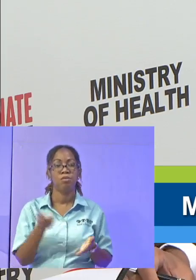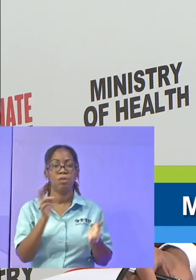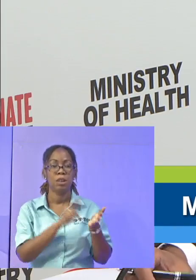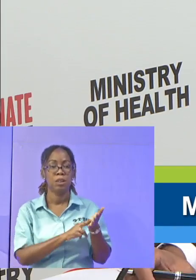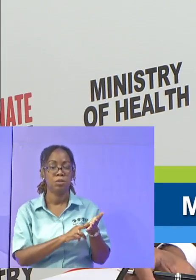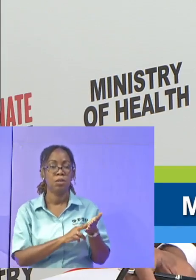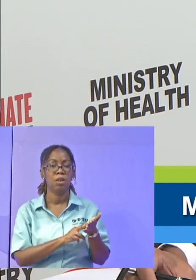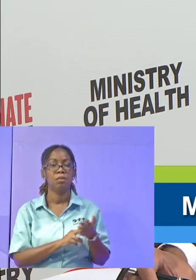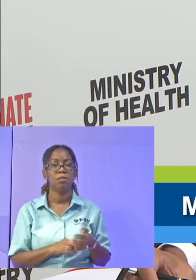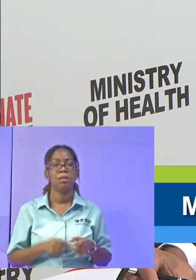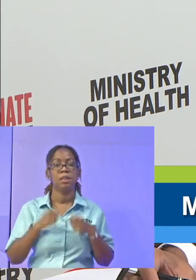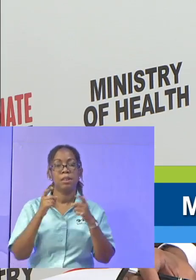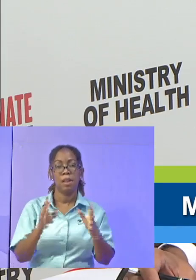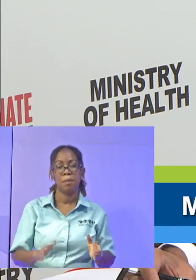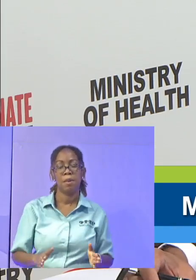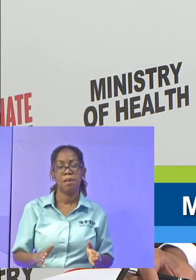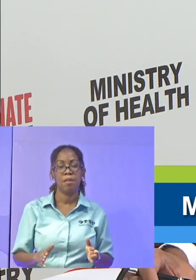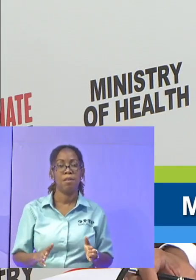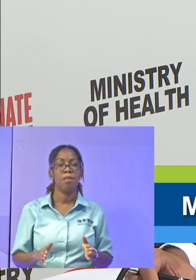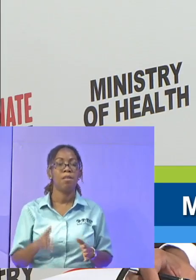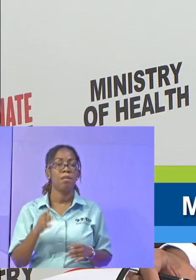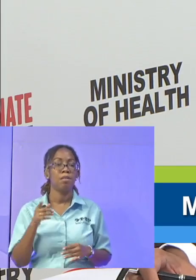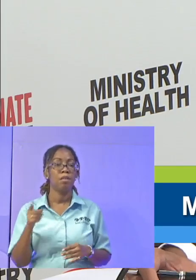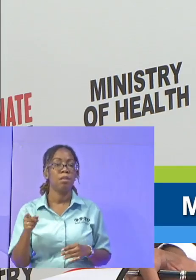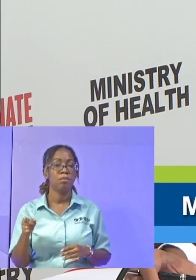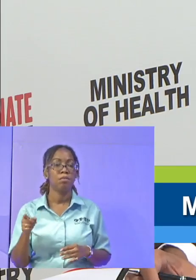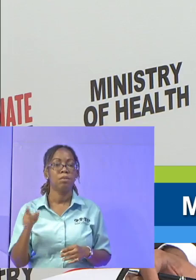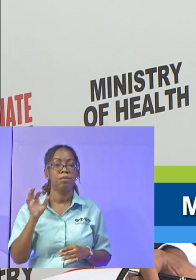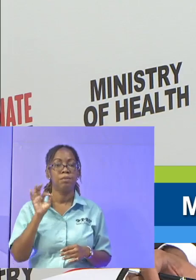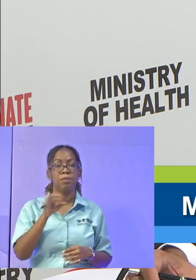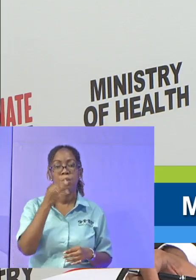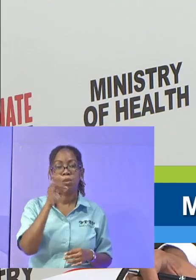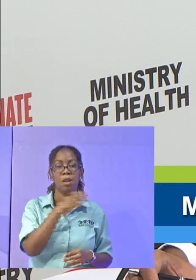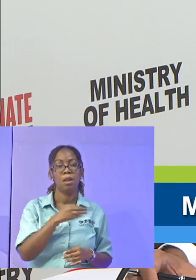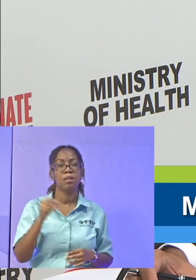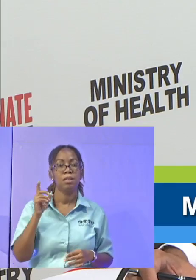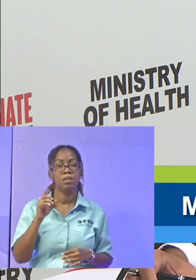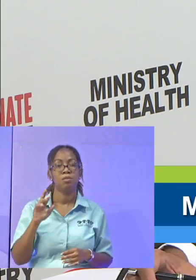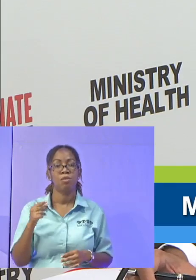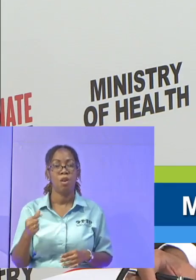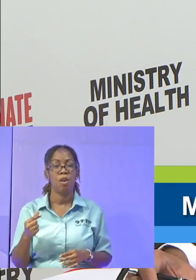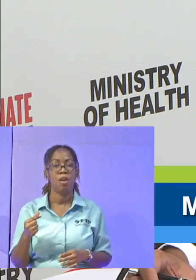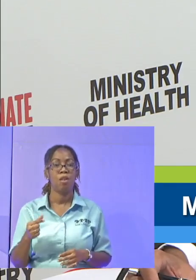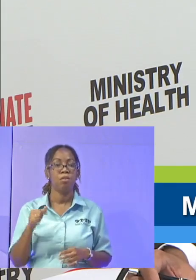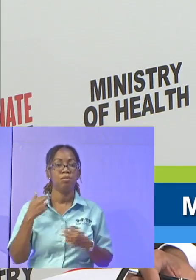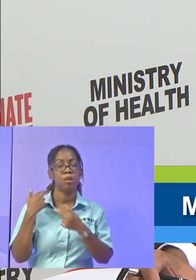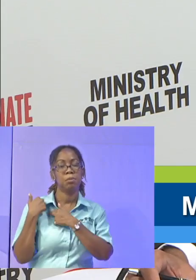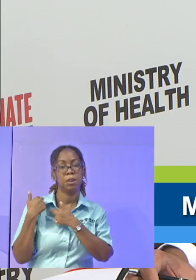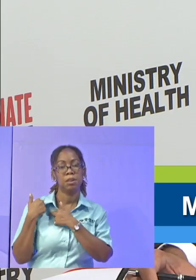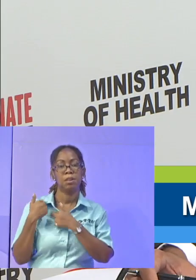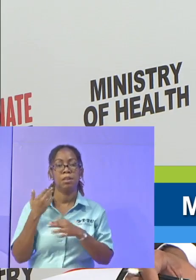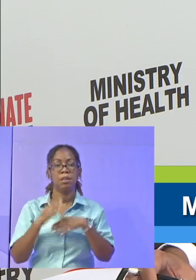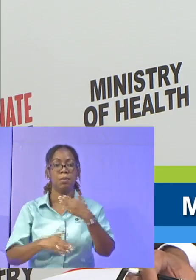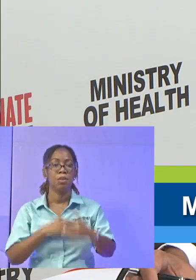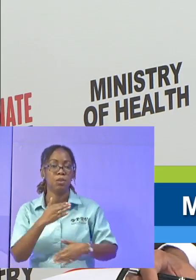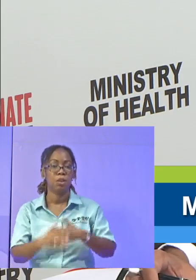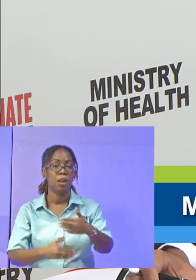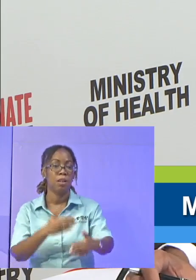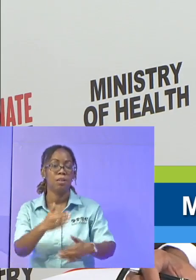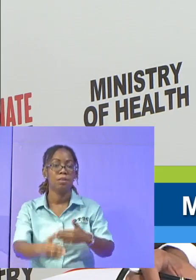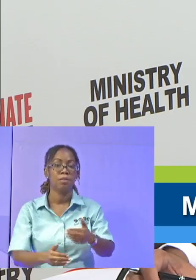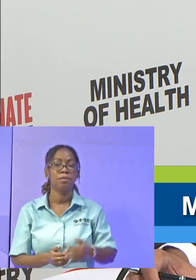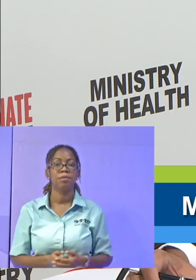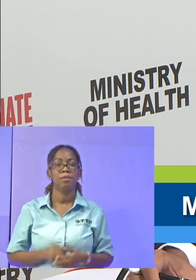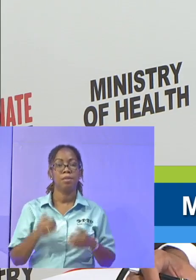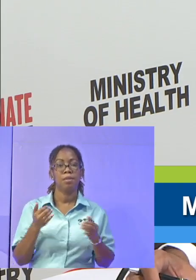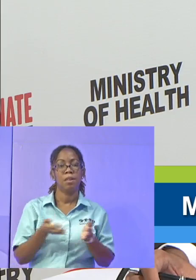Food and Drug is responsible for the entire process for both pathways. I can raise the concern